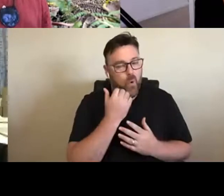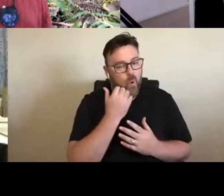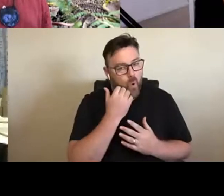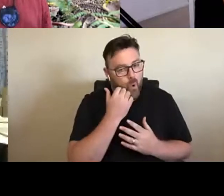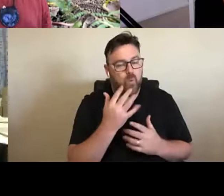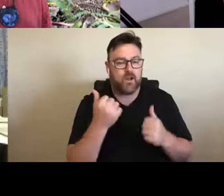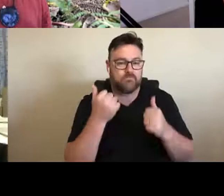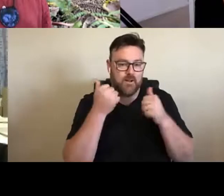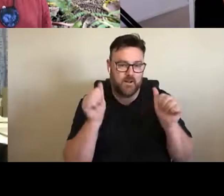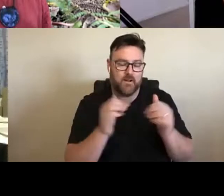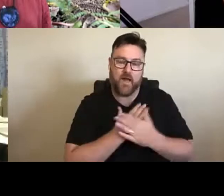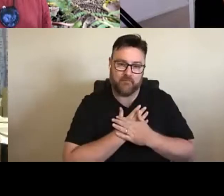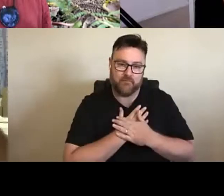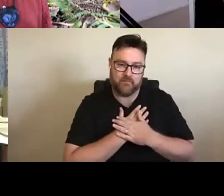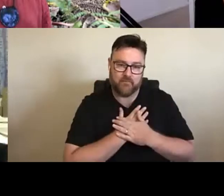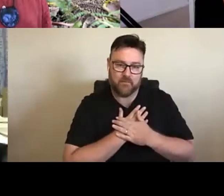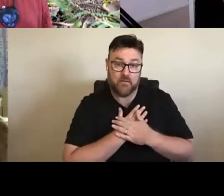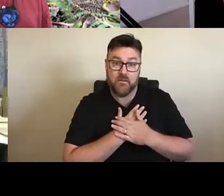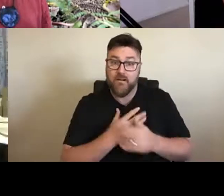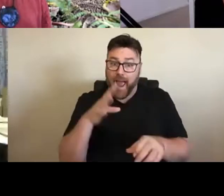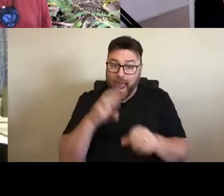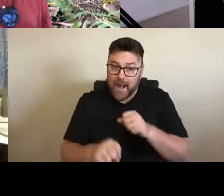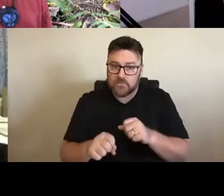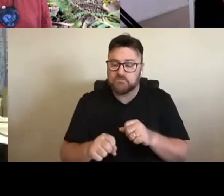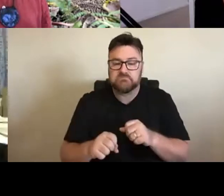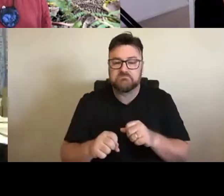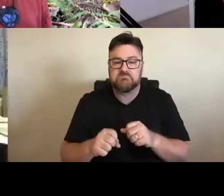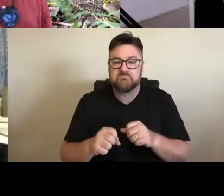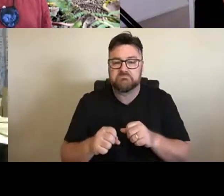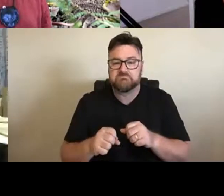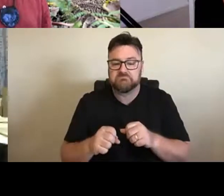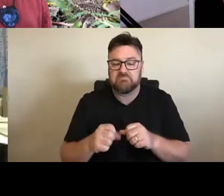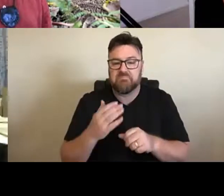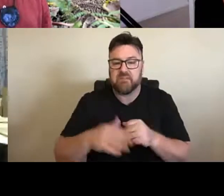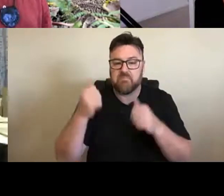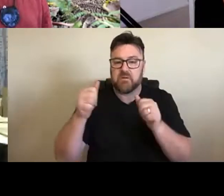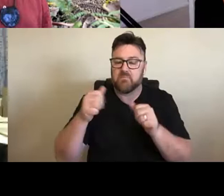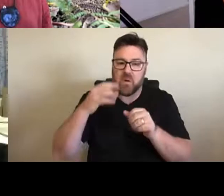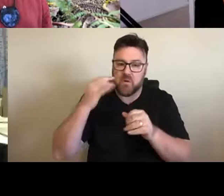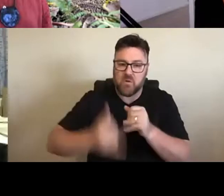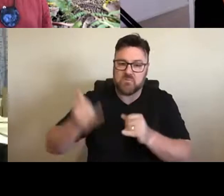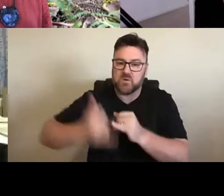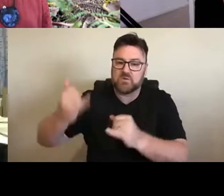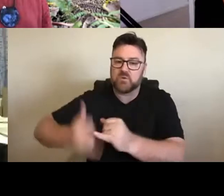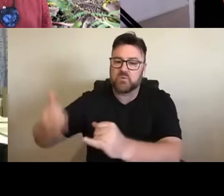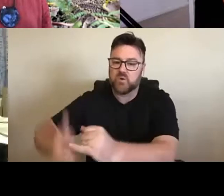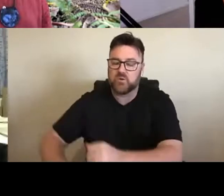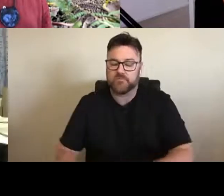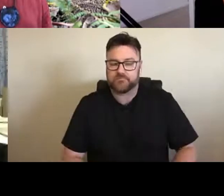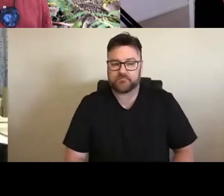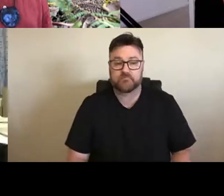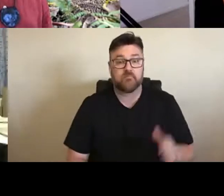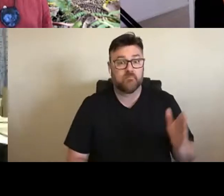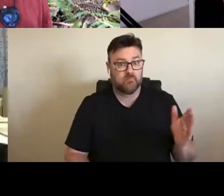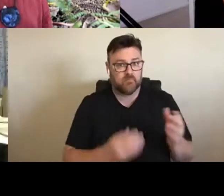Whereas hatred will only ever perpetuate the situation that we're currently living in. That's beautiful